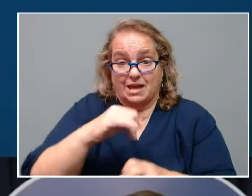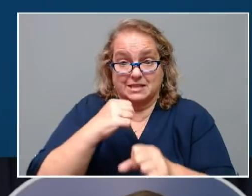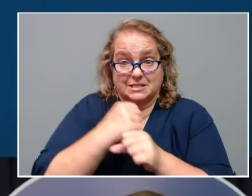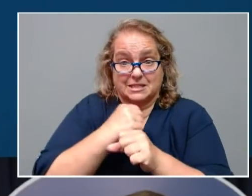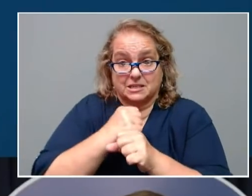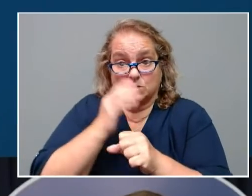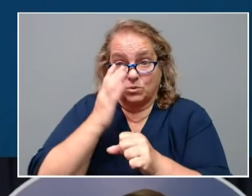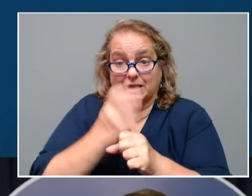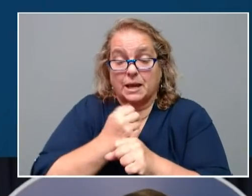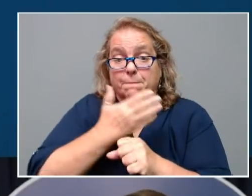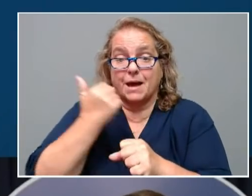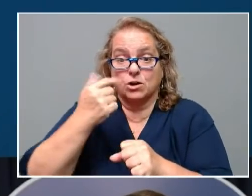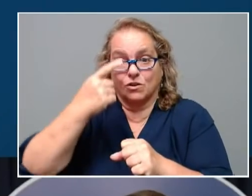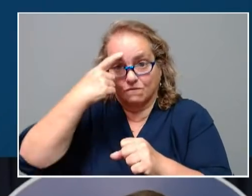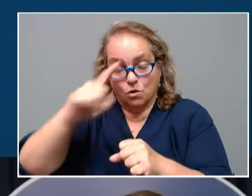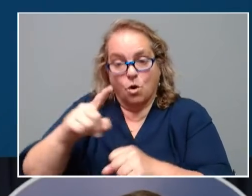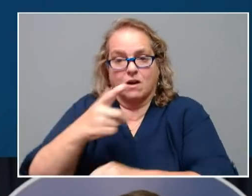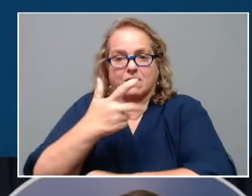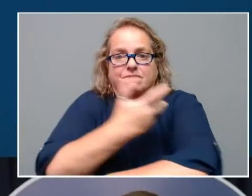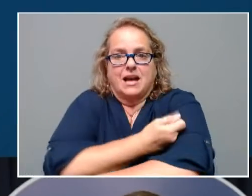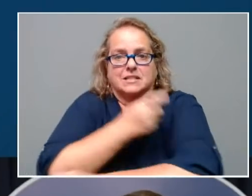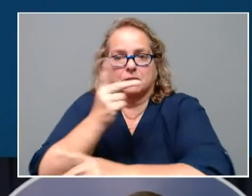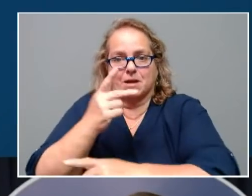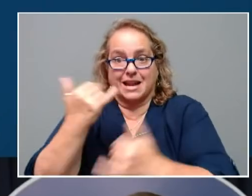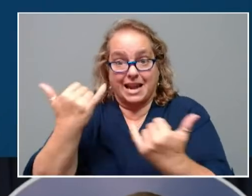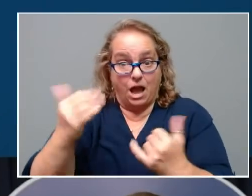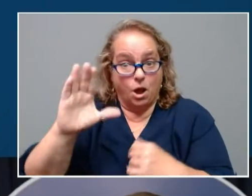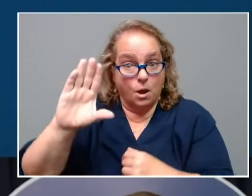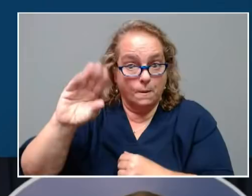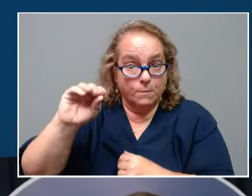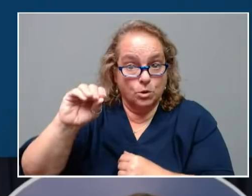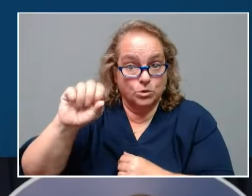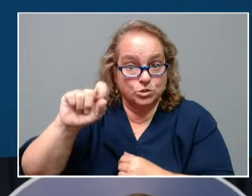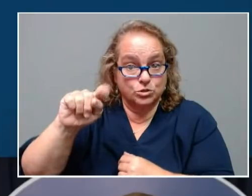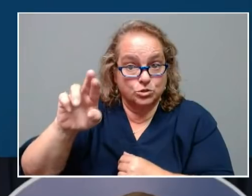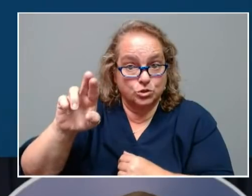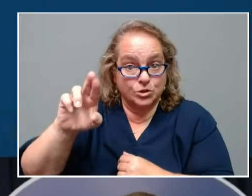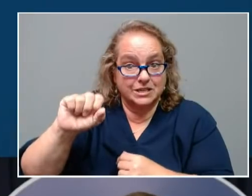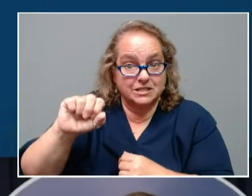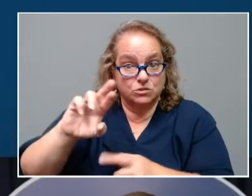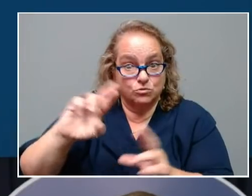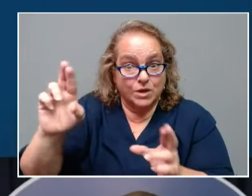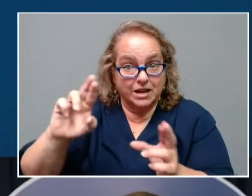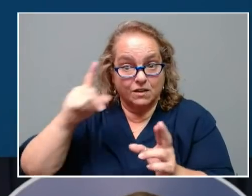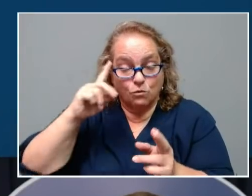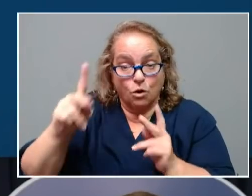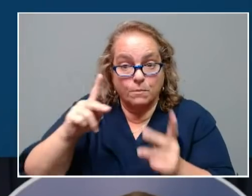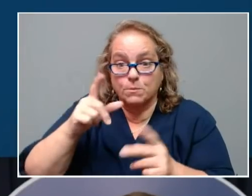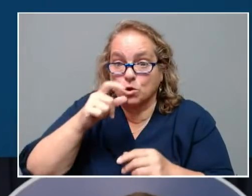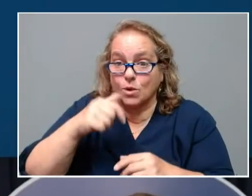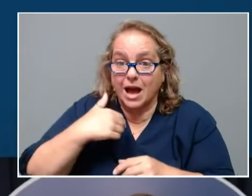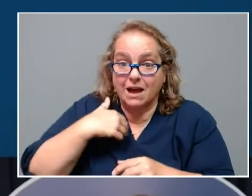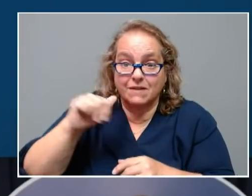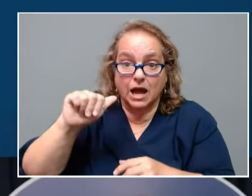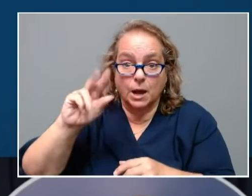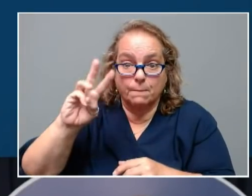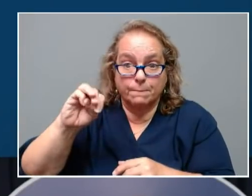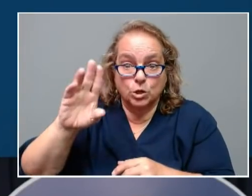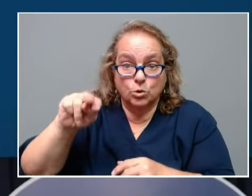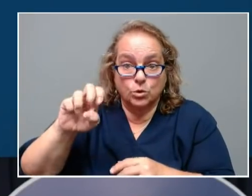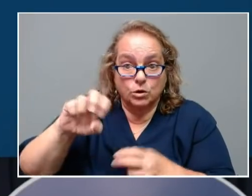individuals as boosters are now available to the immunocompromised and those we talked about in the beginning of the pandemic with